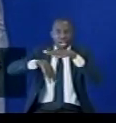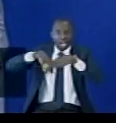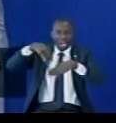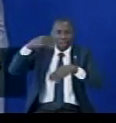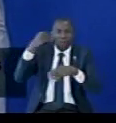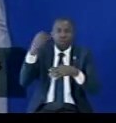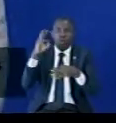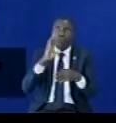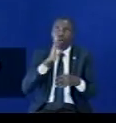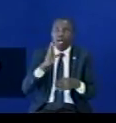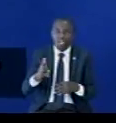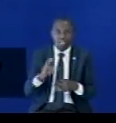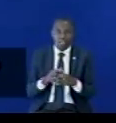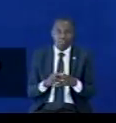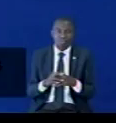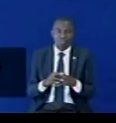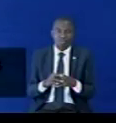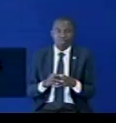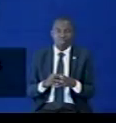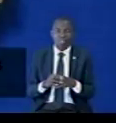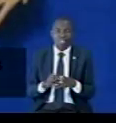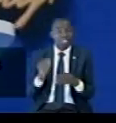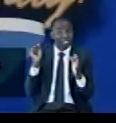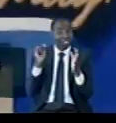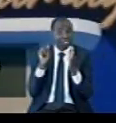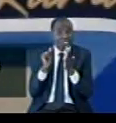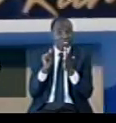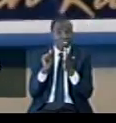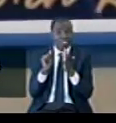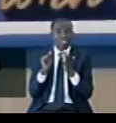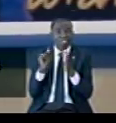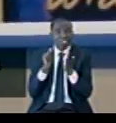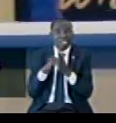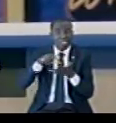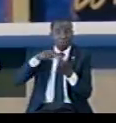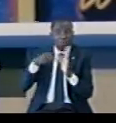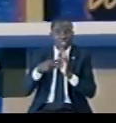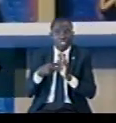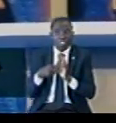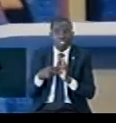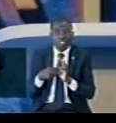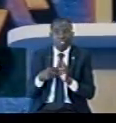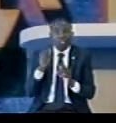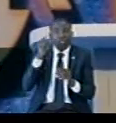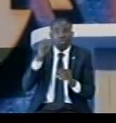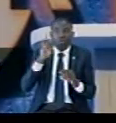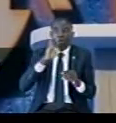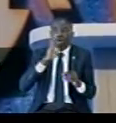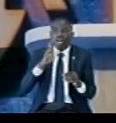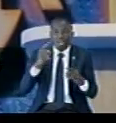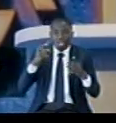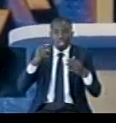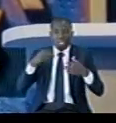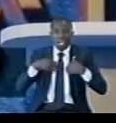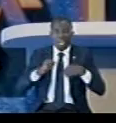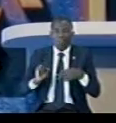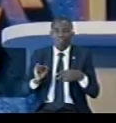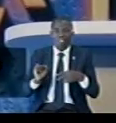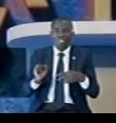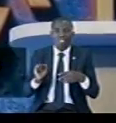of her. That is, you've been having Babylonish